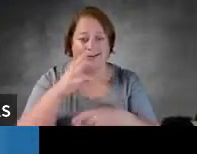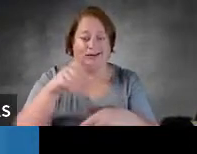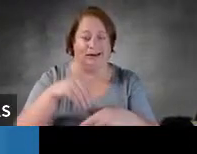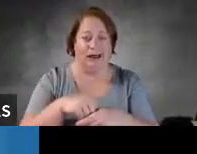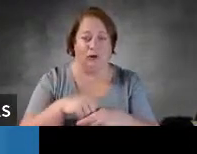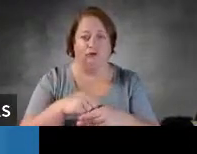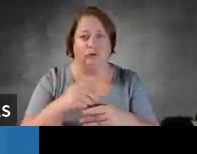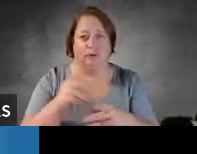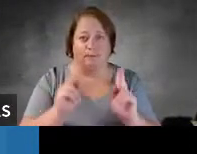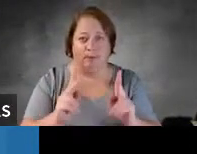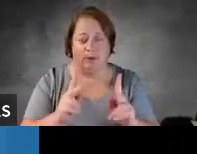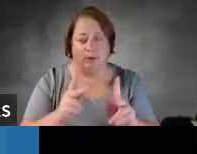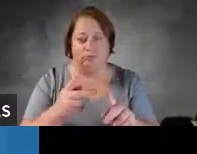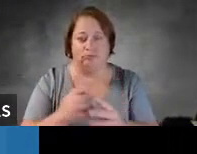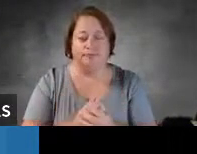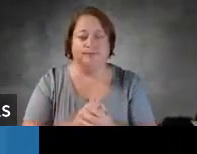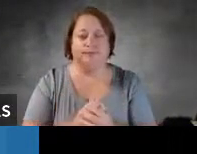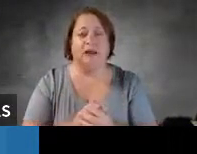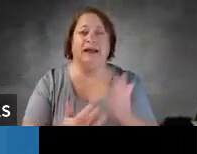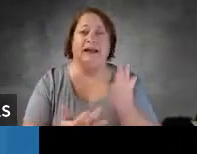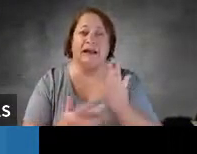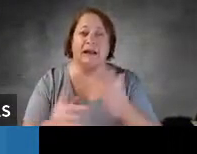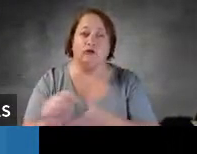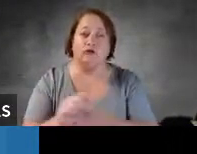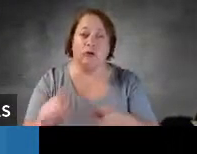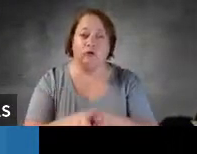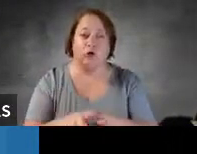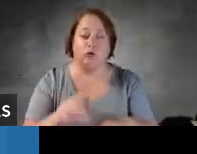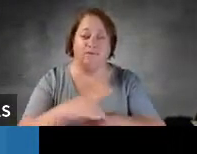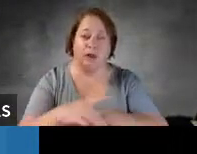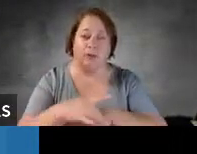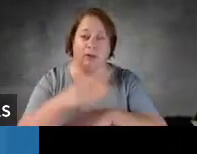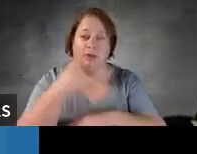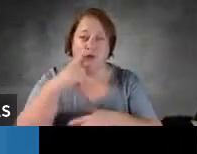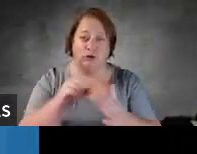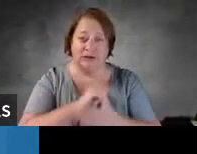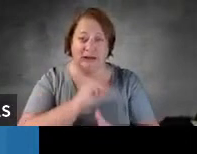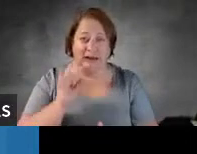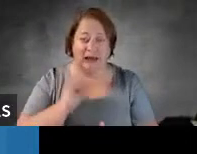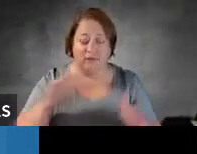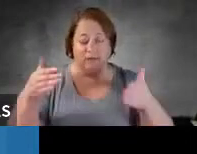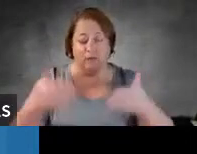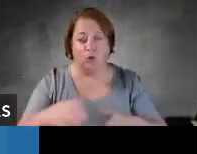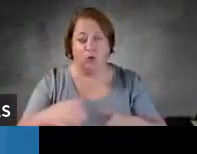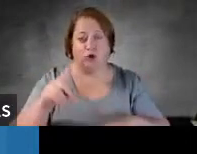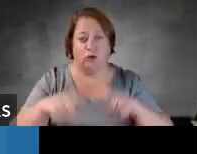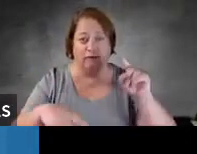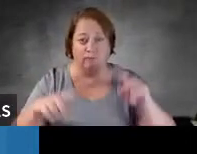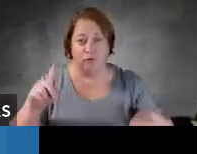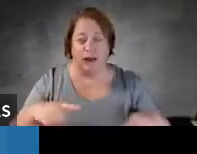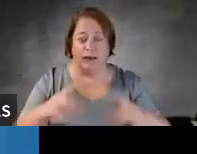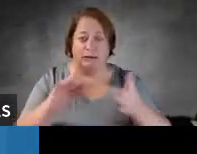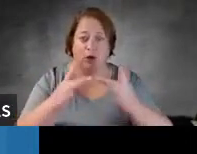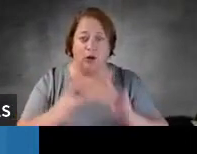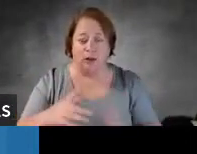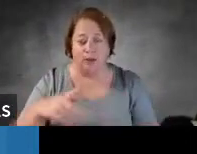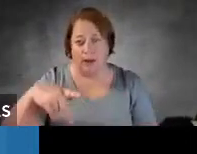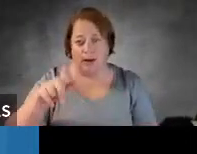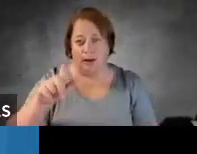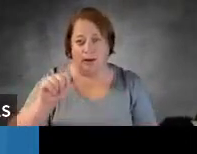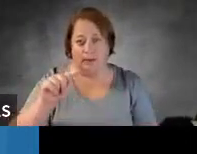learners. Technology trainings are also available for staff that focuses on the multiple online